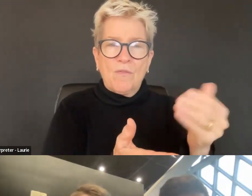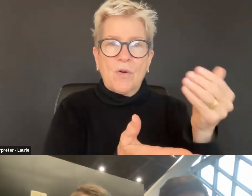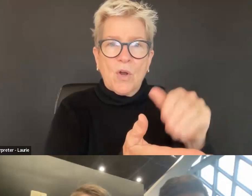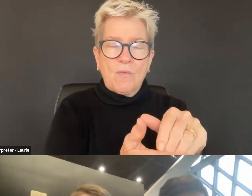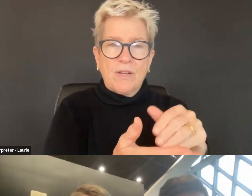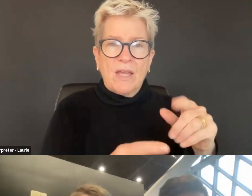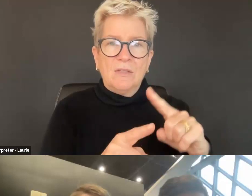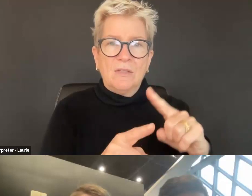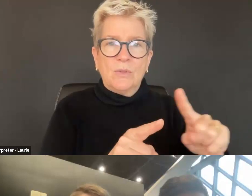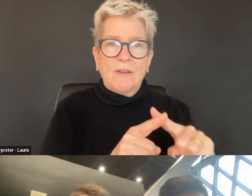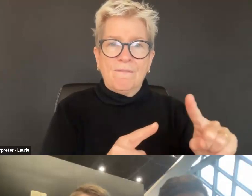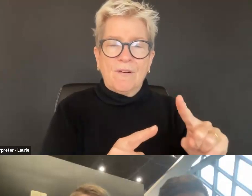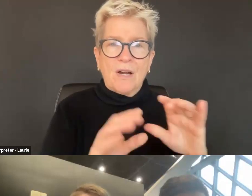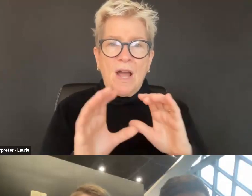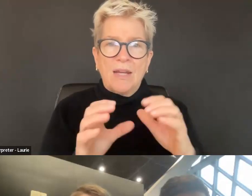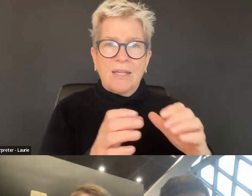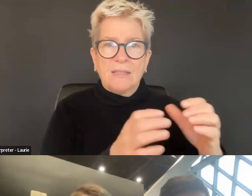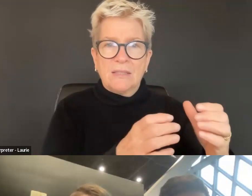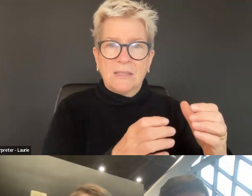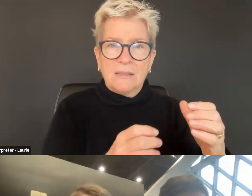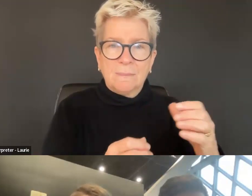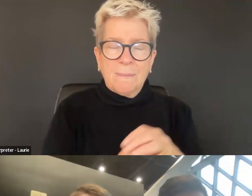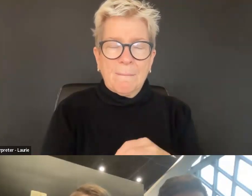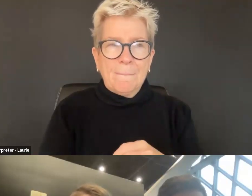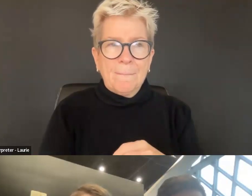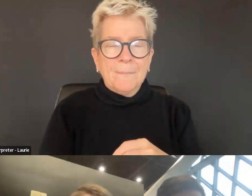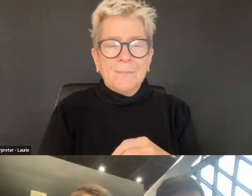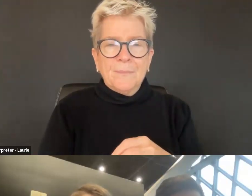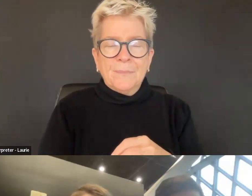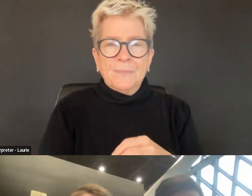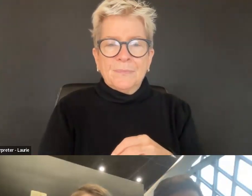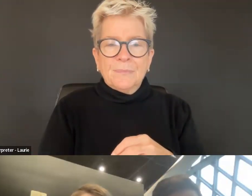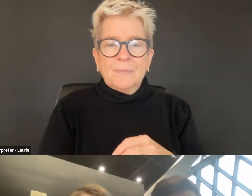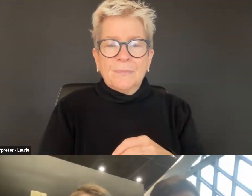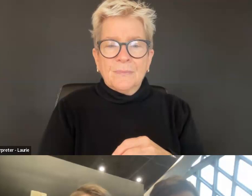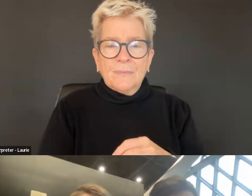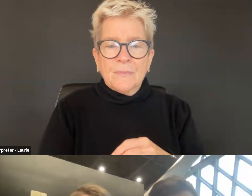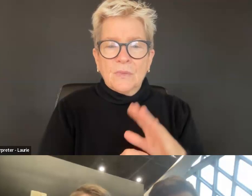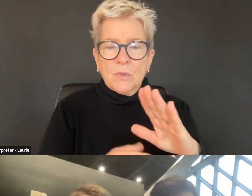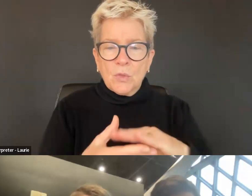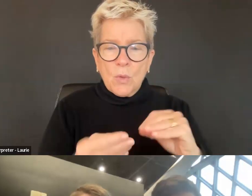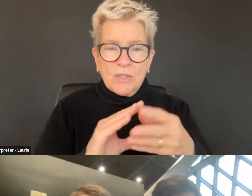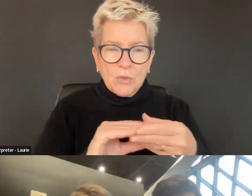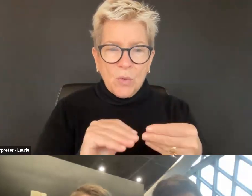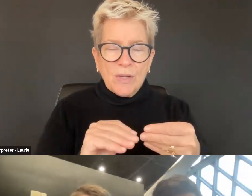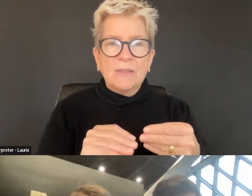audiences. I want you to know that the stories and your experiences that you